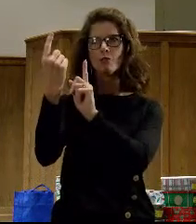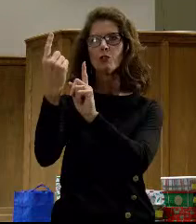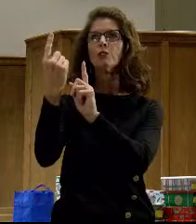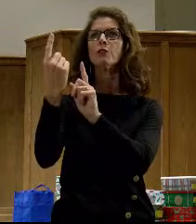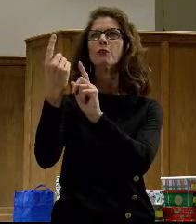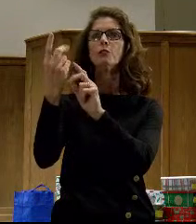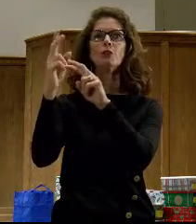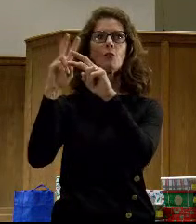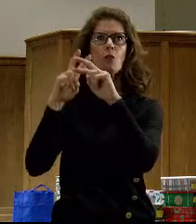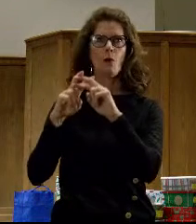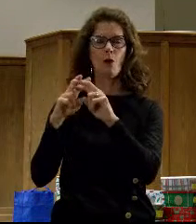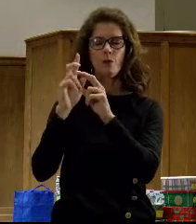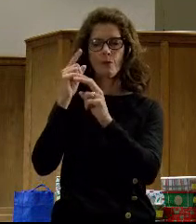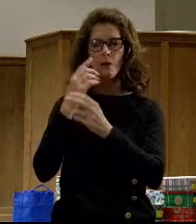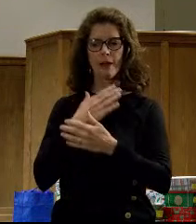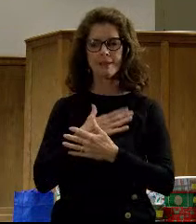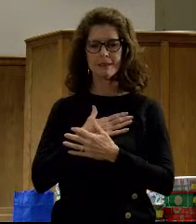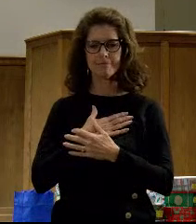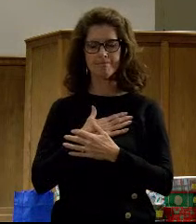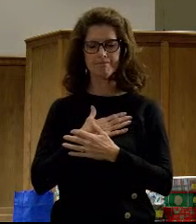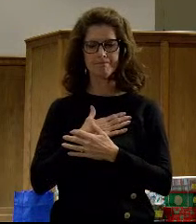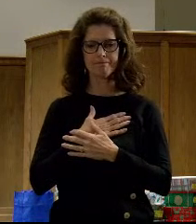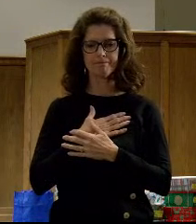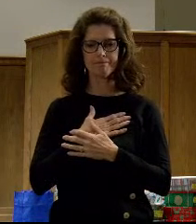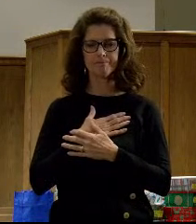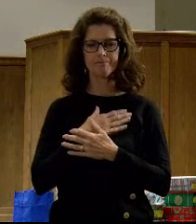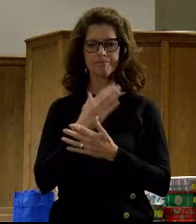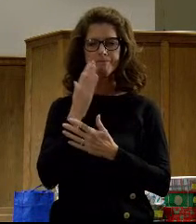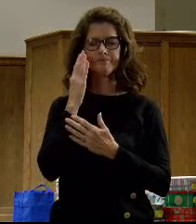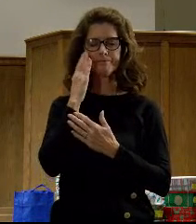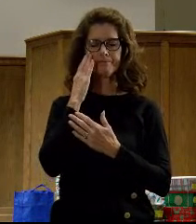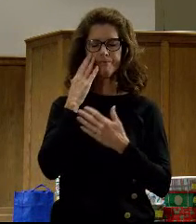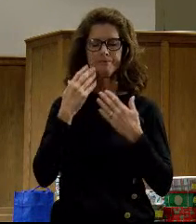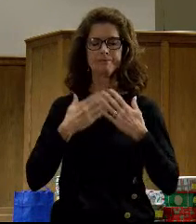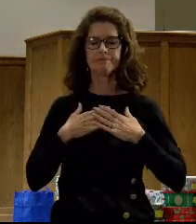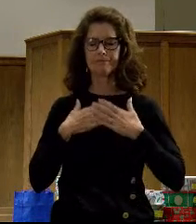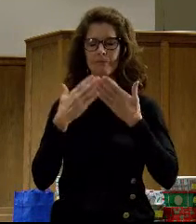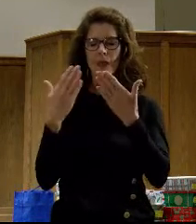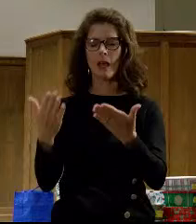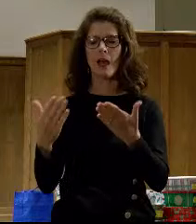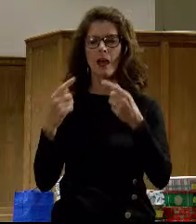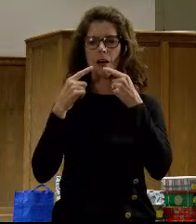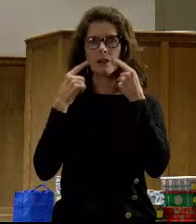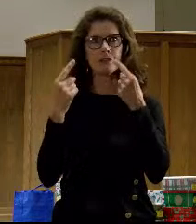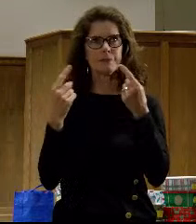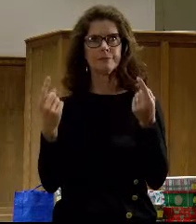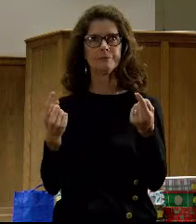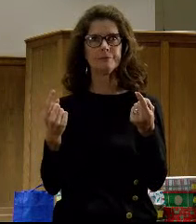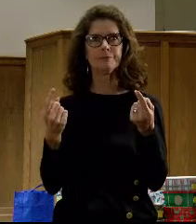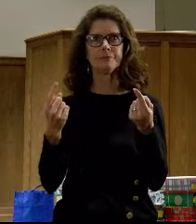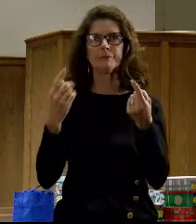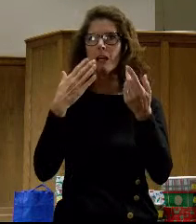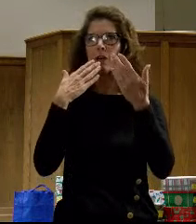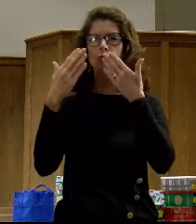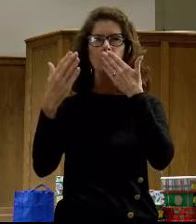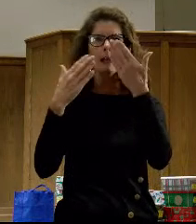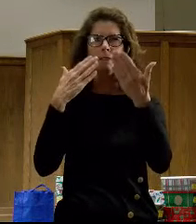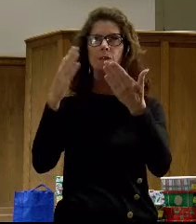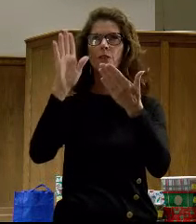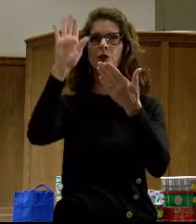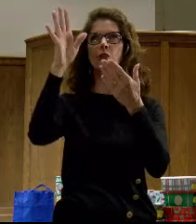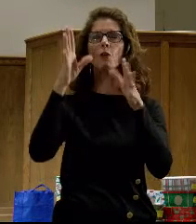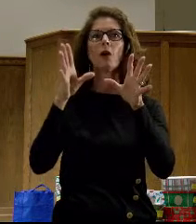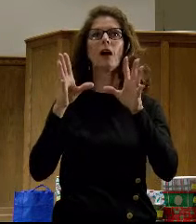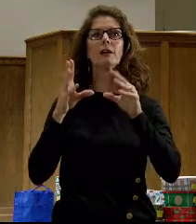Father, acknowledging our shortcomings and being grateful for your acceptance and your